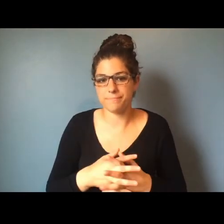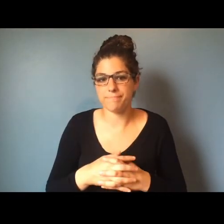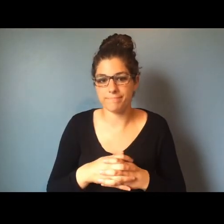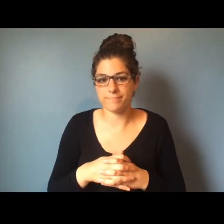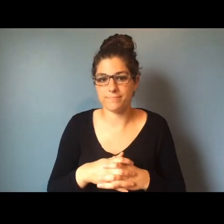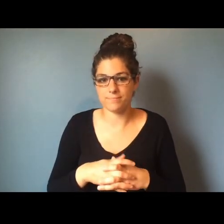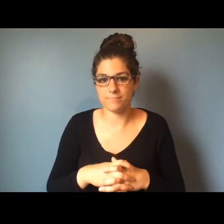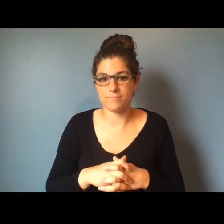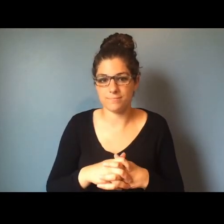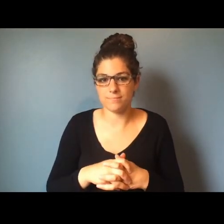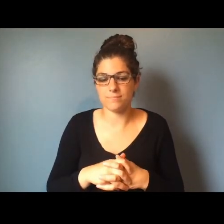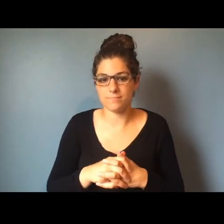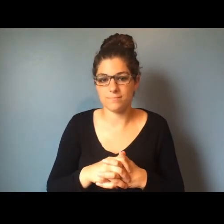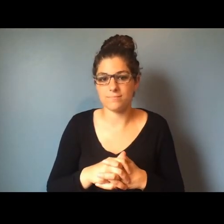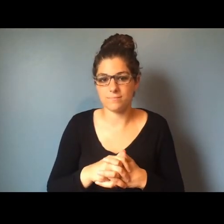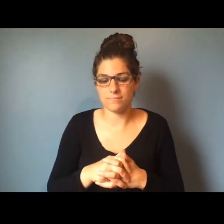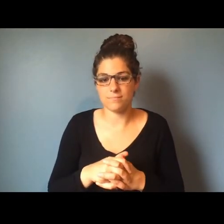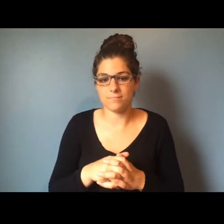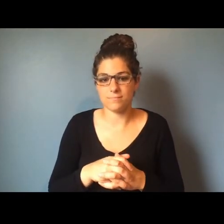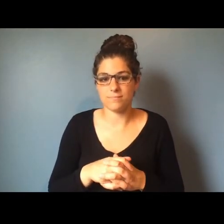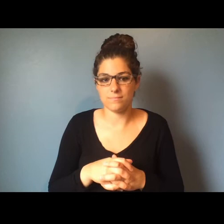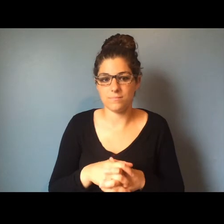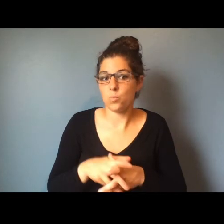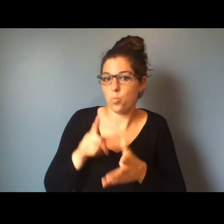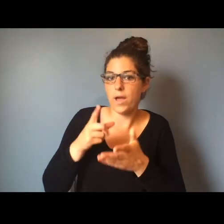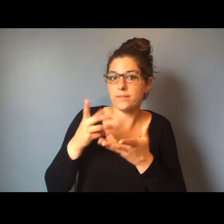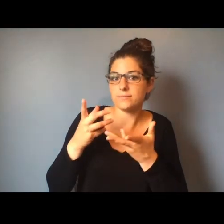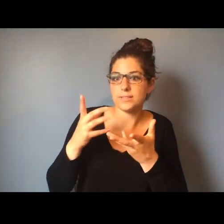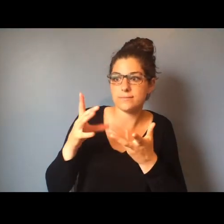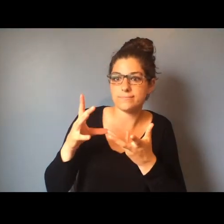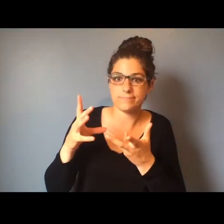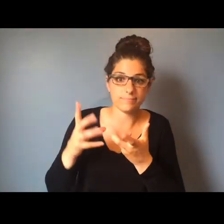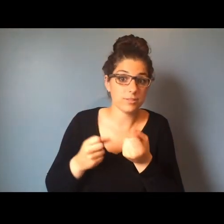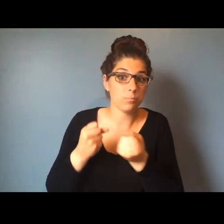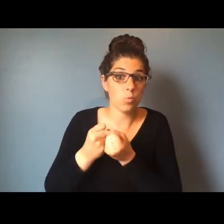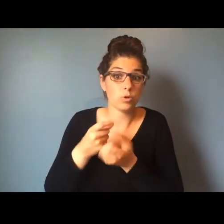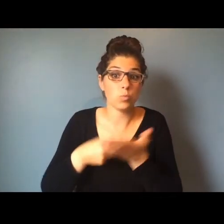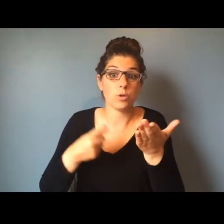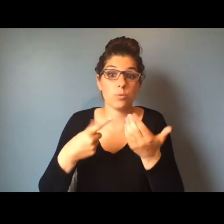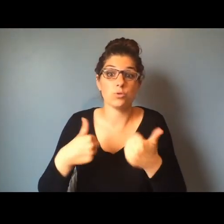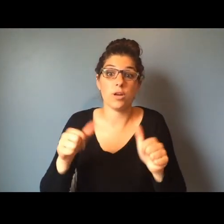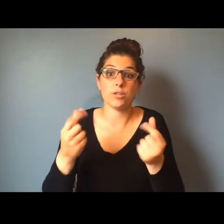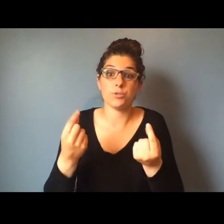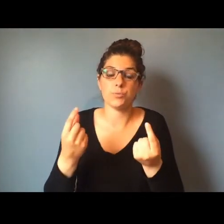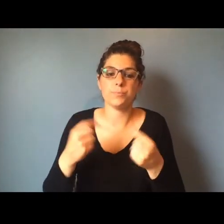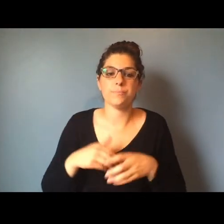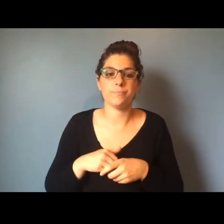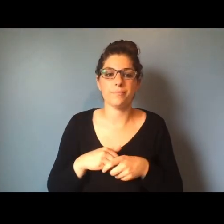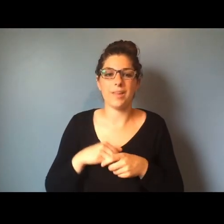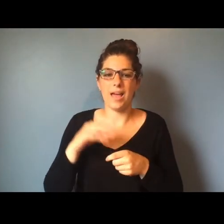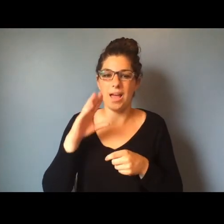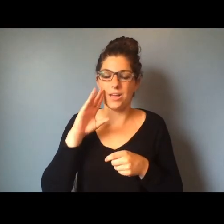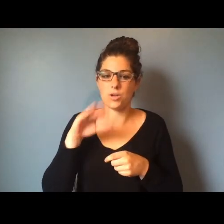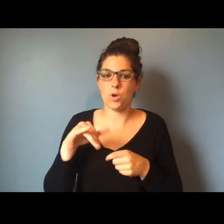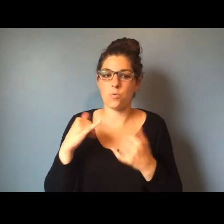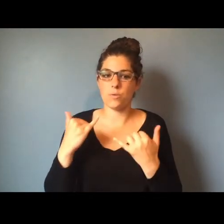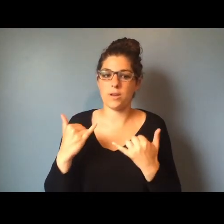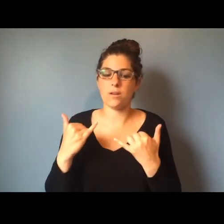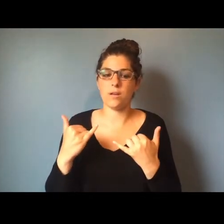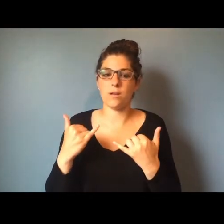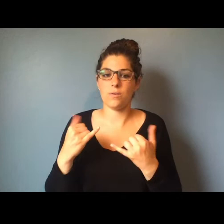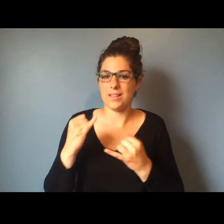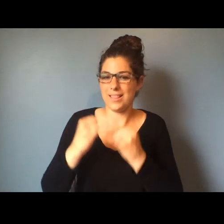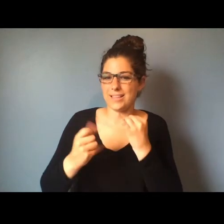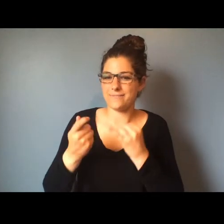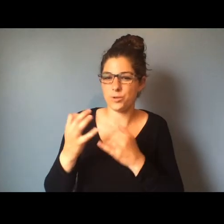credit to what you guys are trying to do. I know we're kind of up at the last